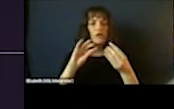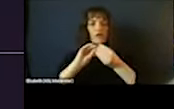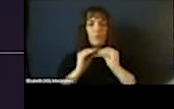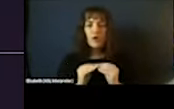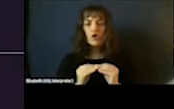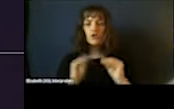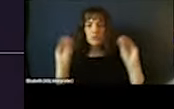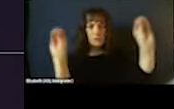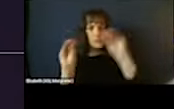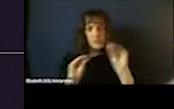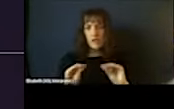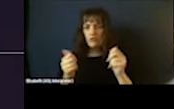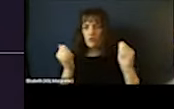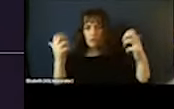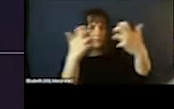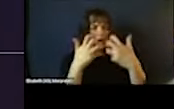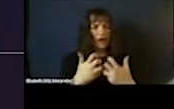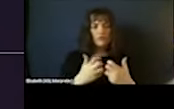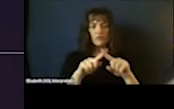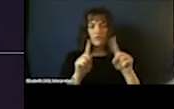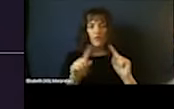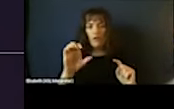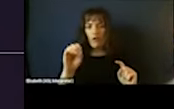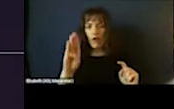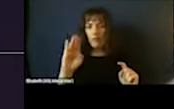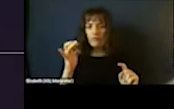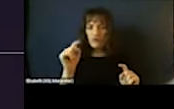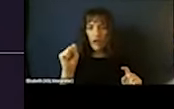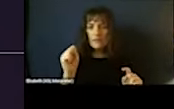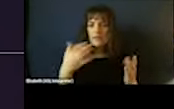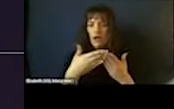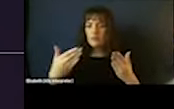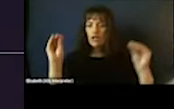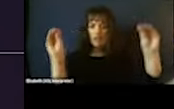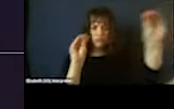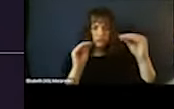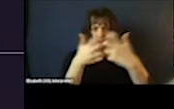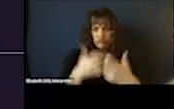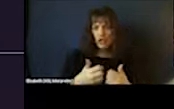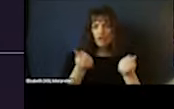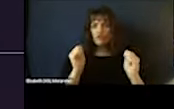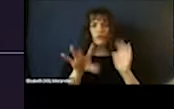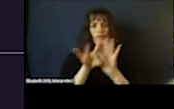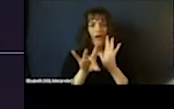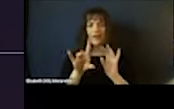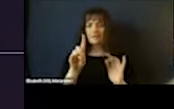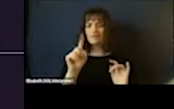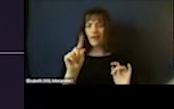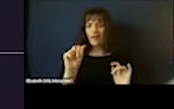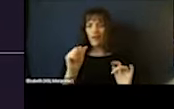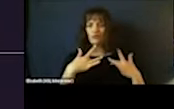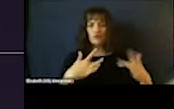parameters for objects together so that I could find data trends, so that I could find objects that were really different from all the